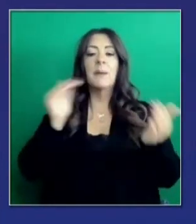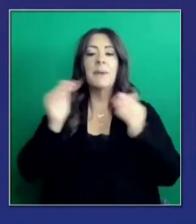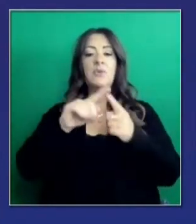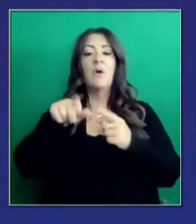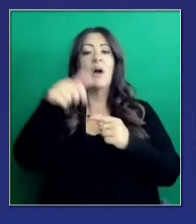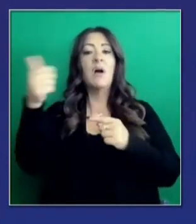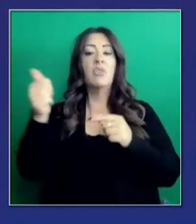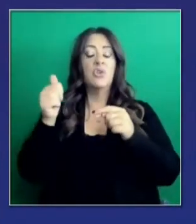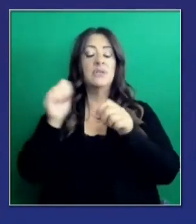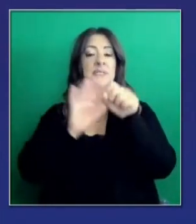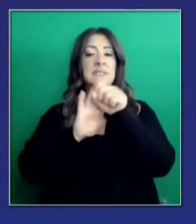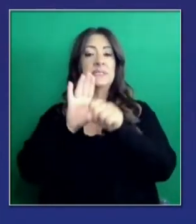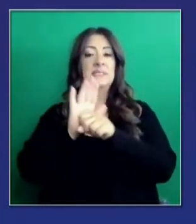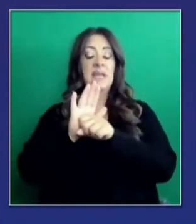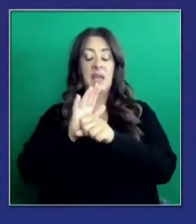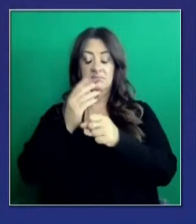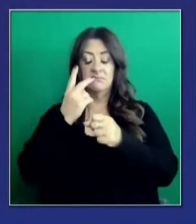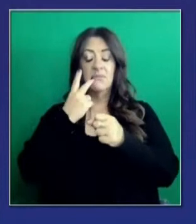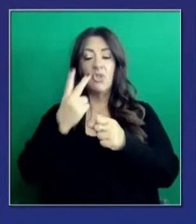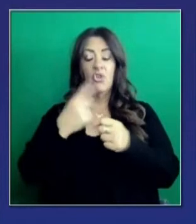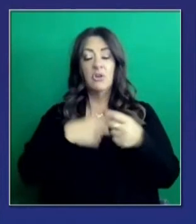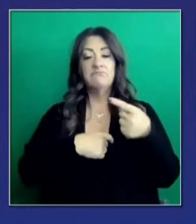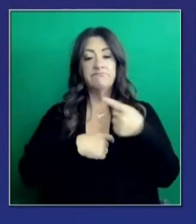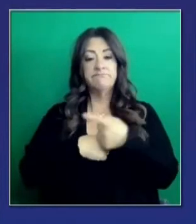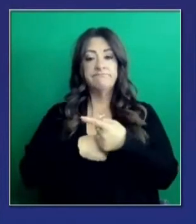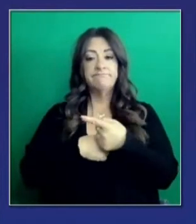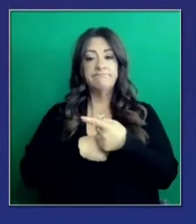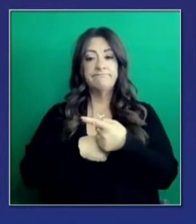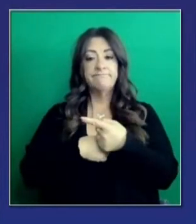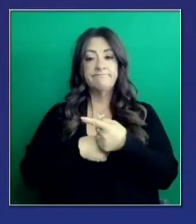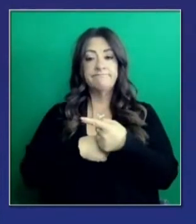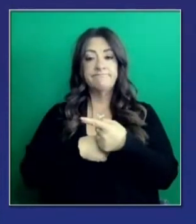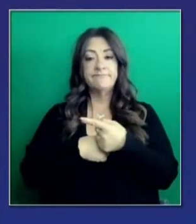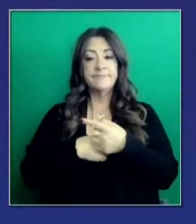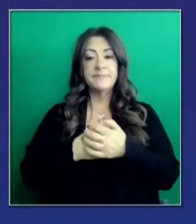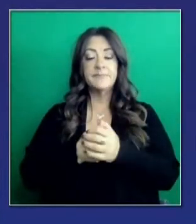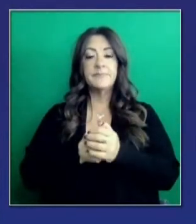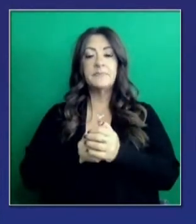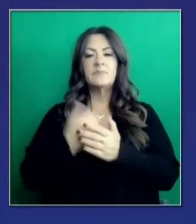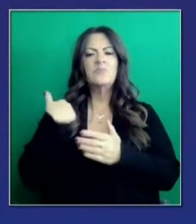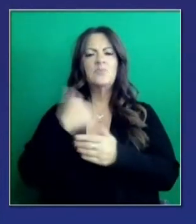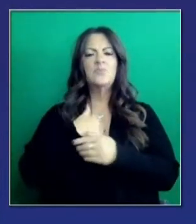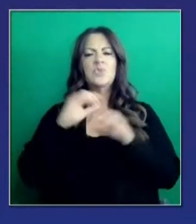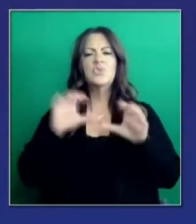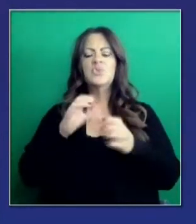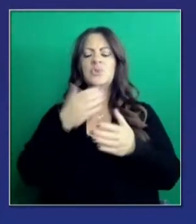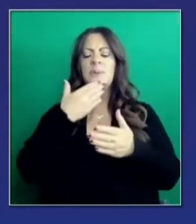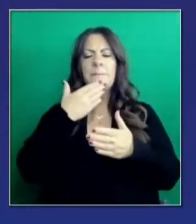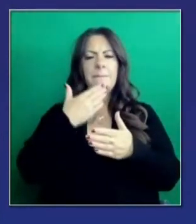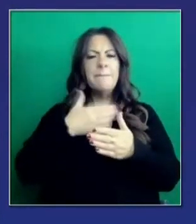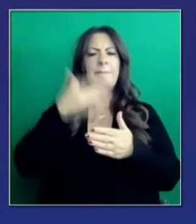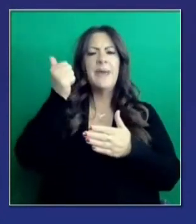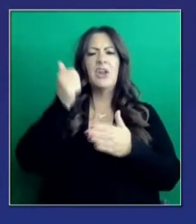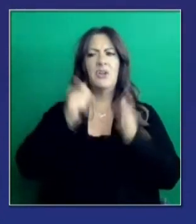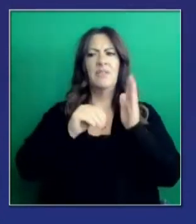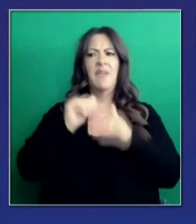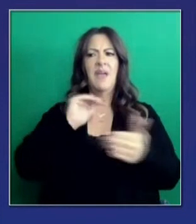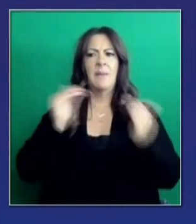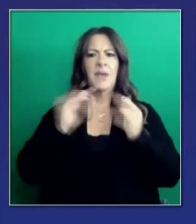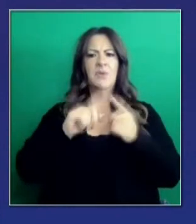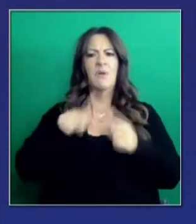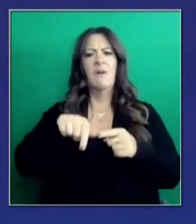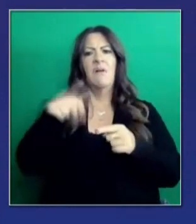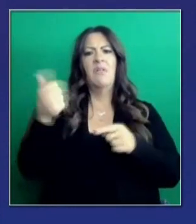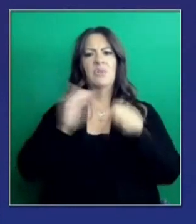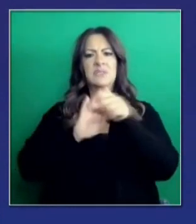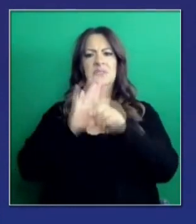on positivity rates. We're faring better than more than half the states in the nation. Florida, and I compare some larger